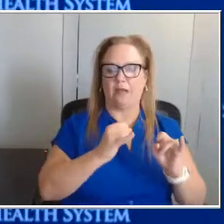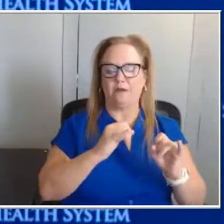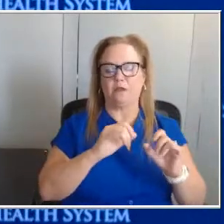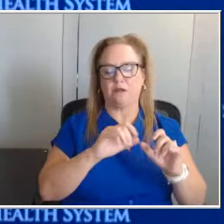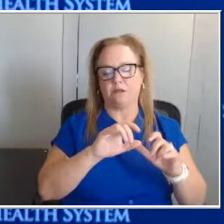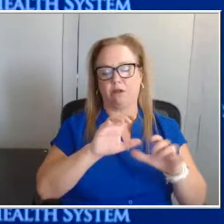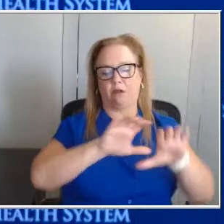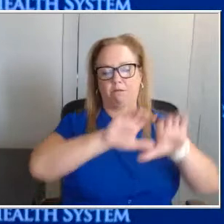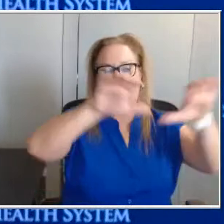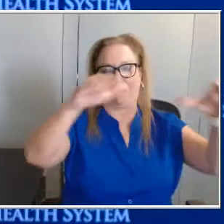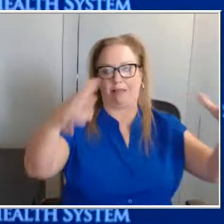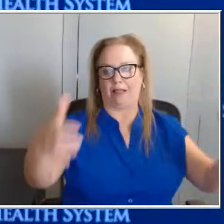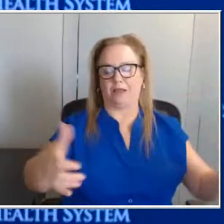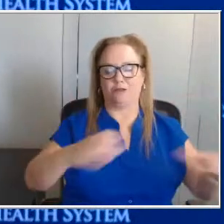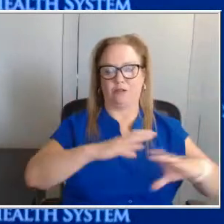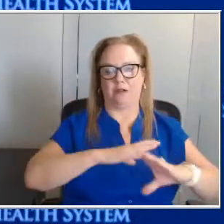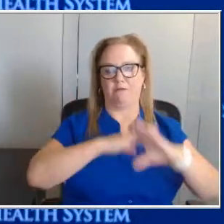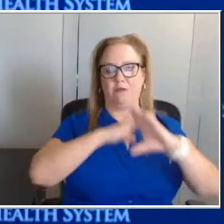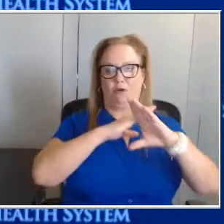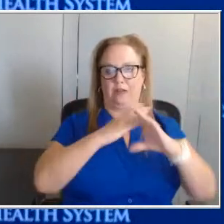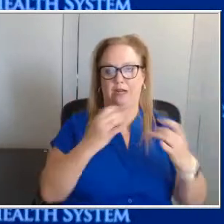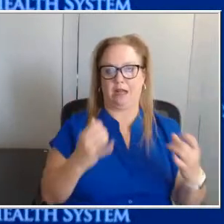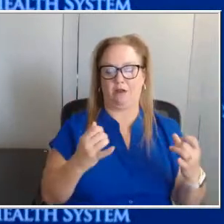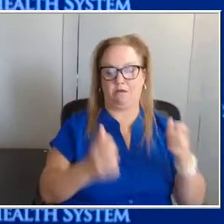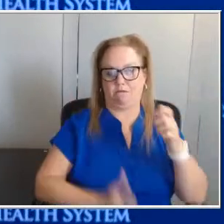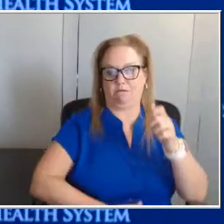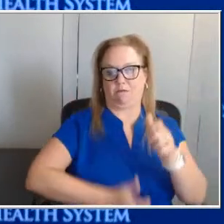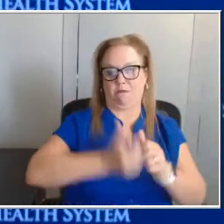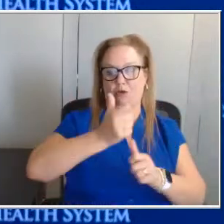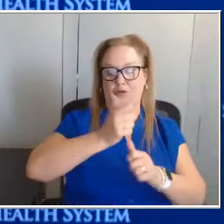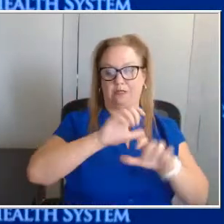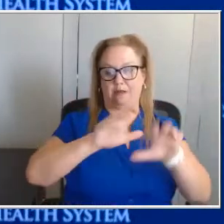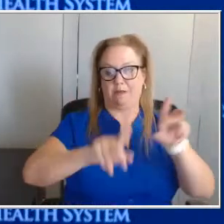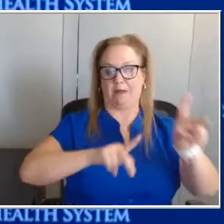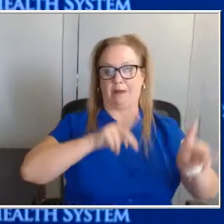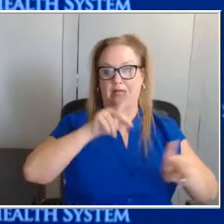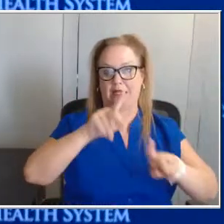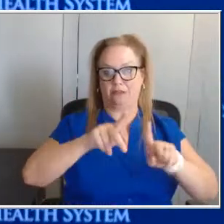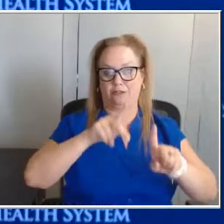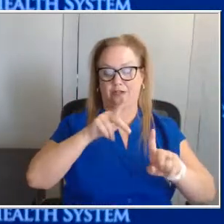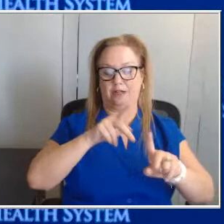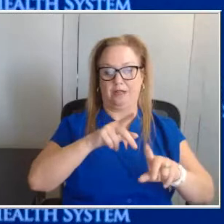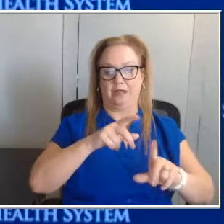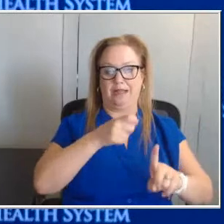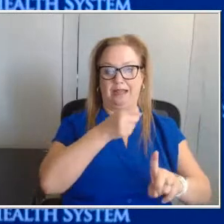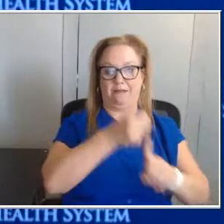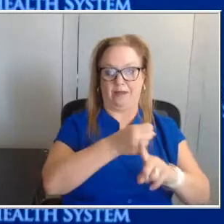immunity where now most of the population has been either infected or